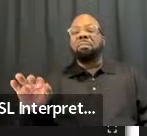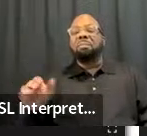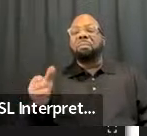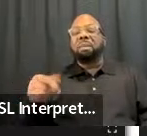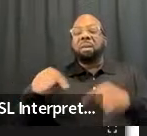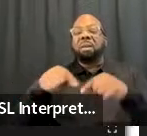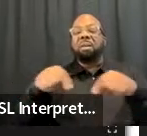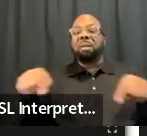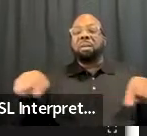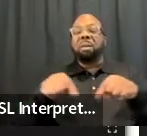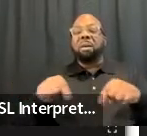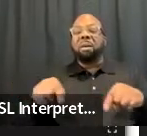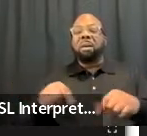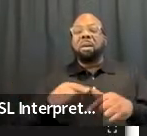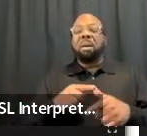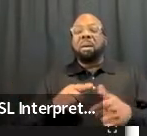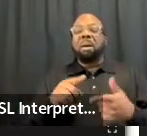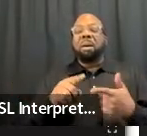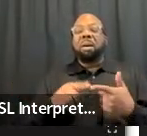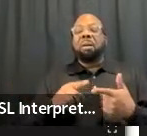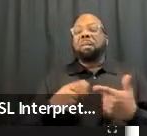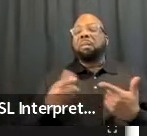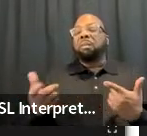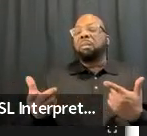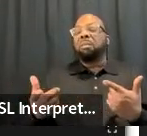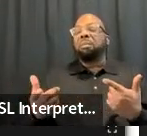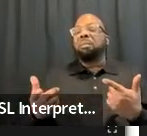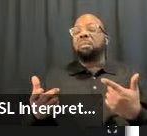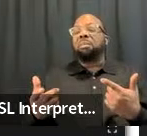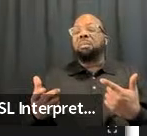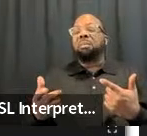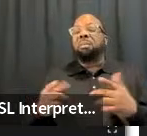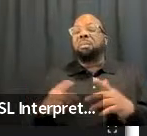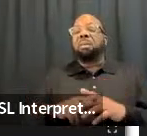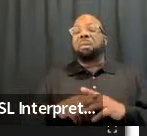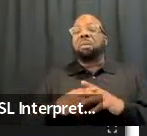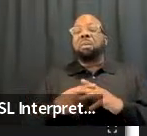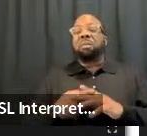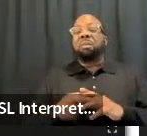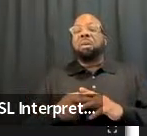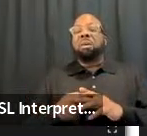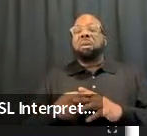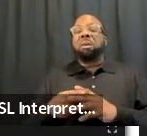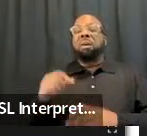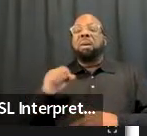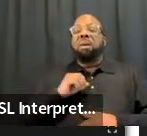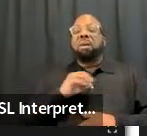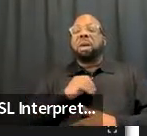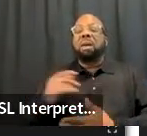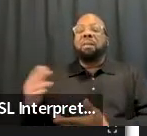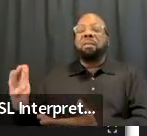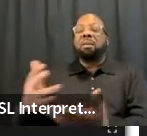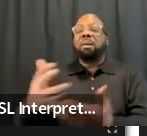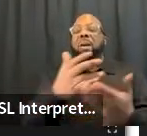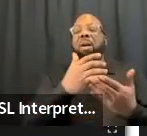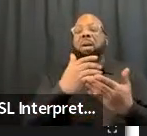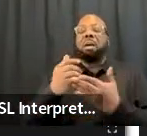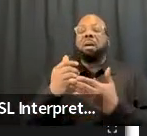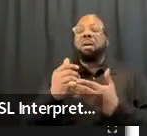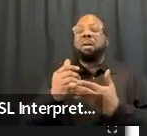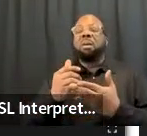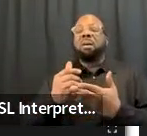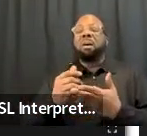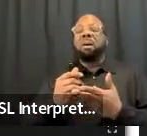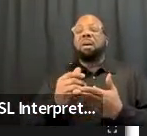Once we start, staff will collect the questions and queue them up for live Q&A session after